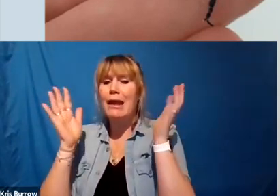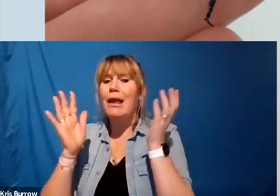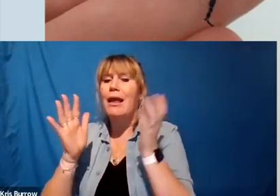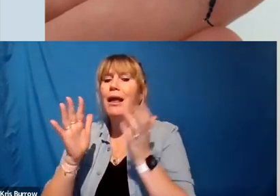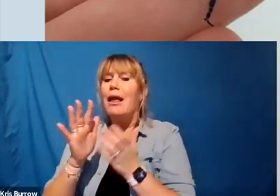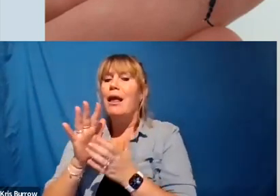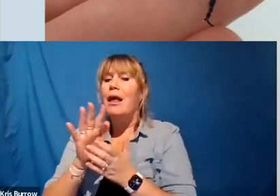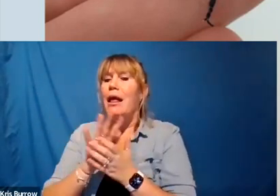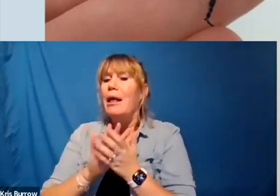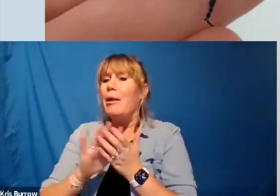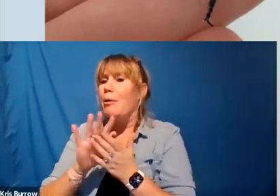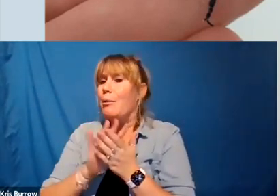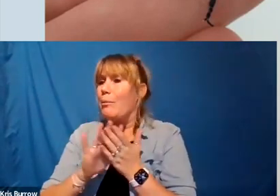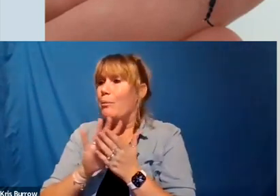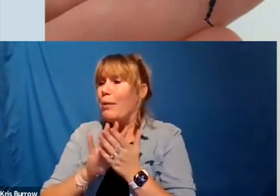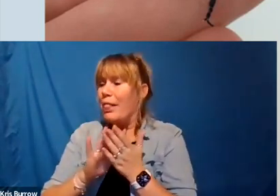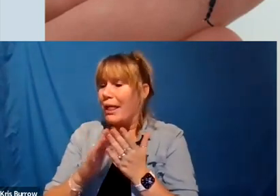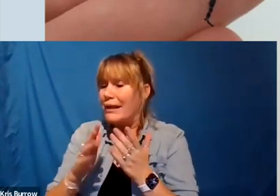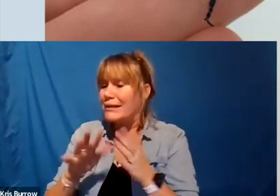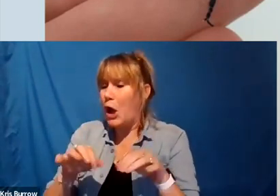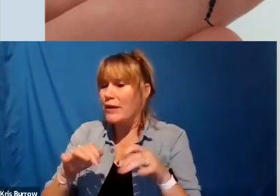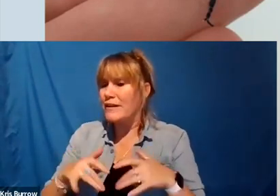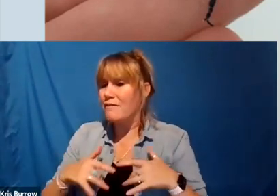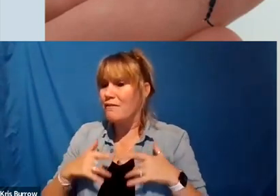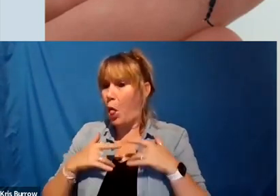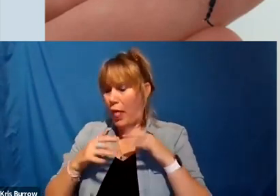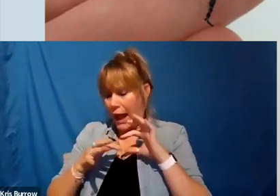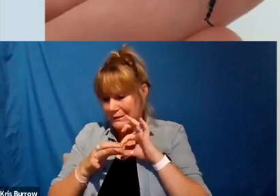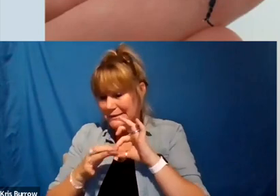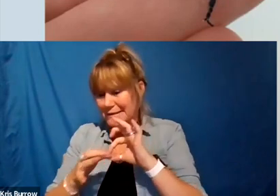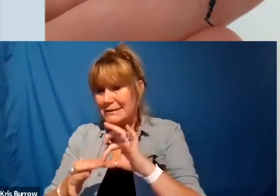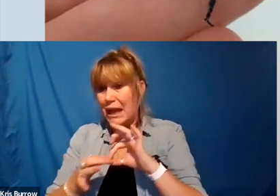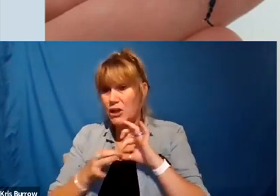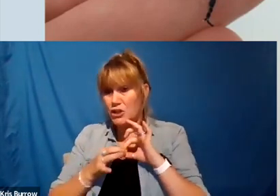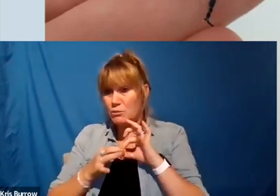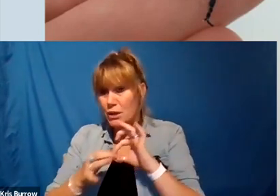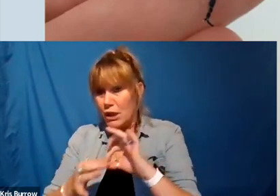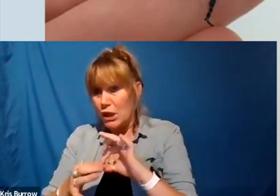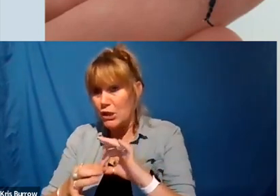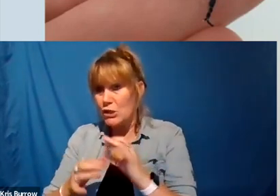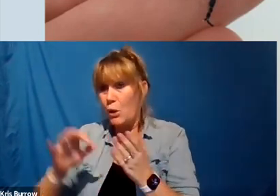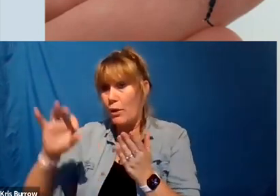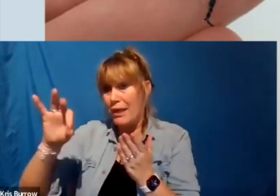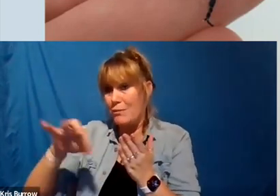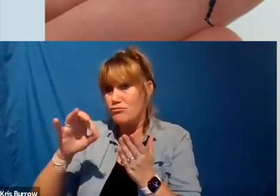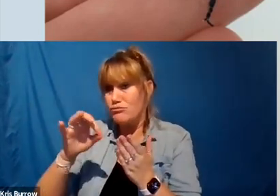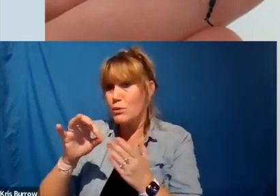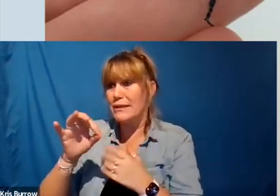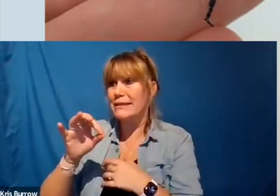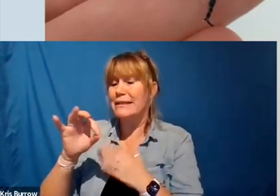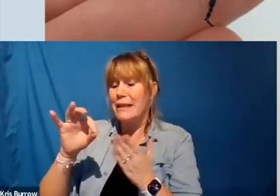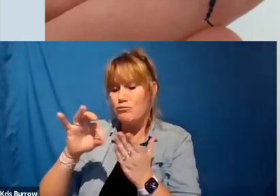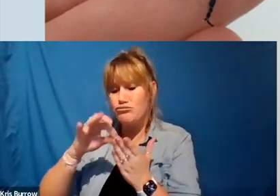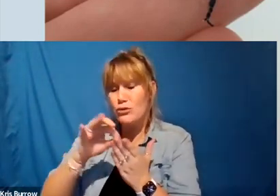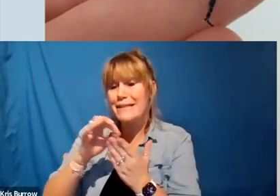once they started feeling this sort of sense of attachment to the embroidered bee, they were much more open to a conversation about what